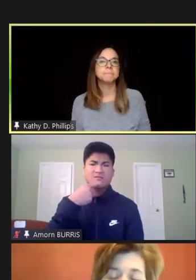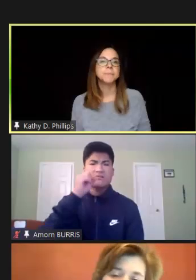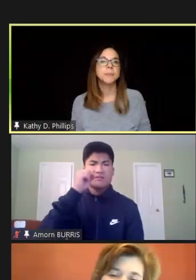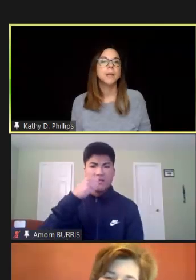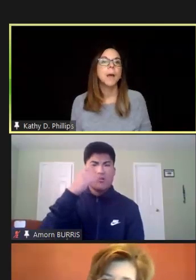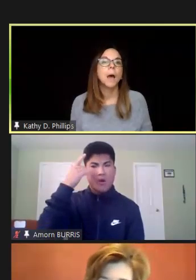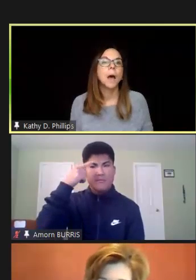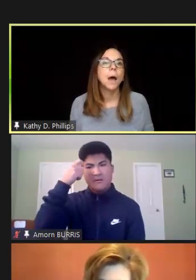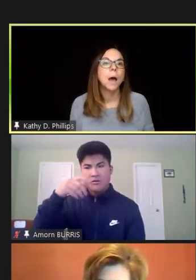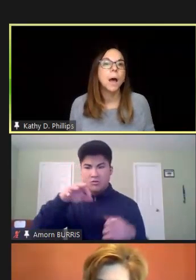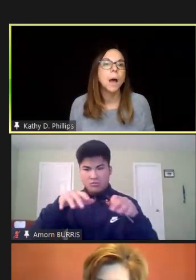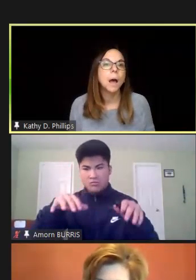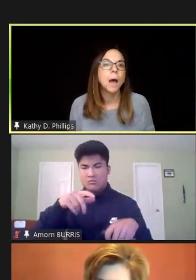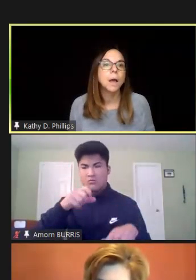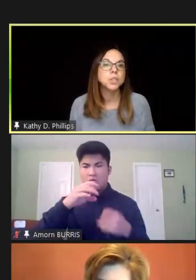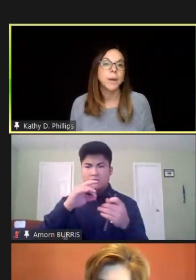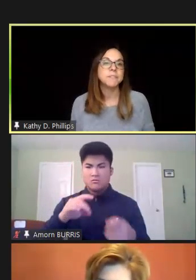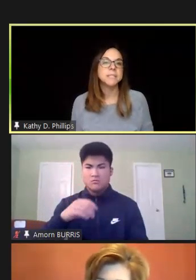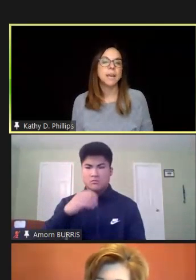Okay.